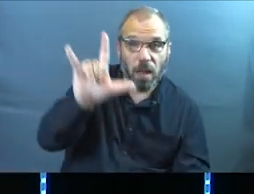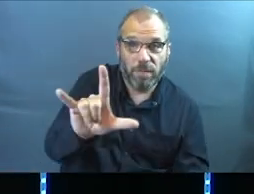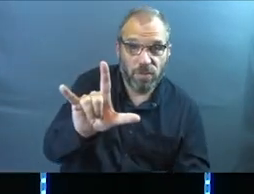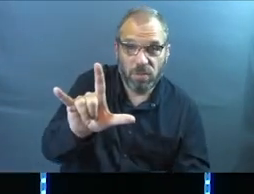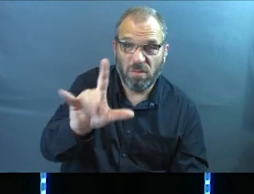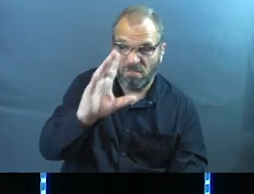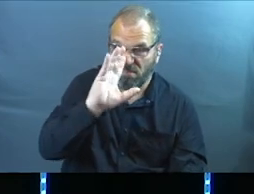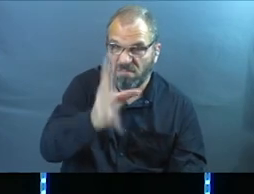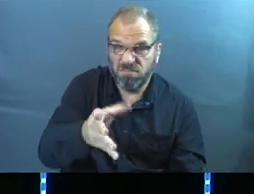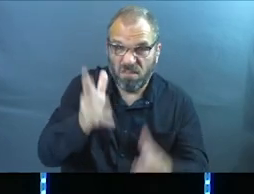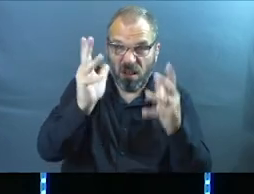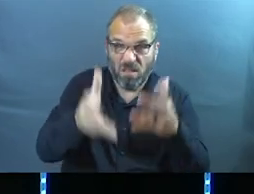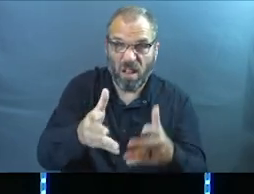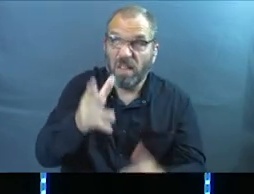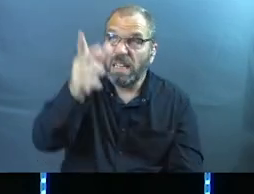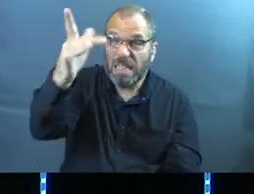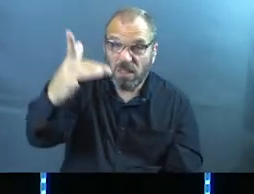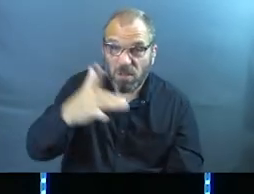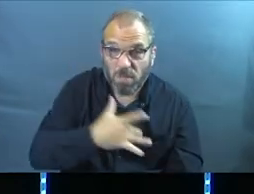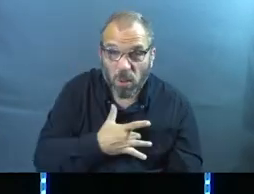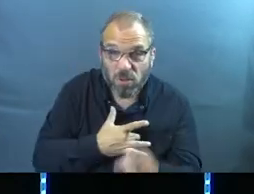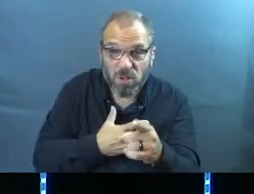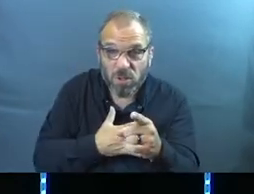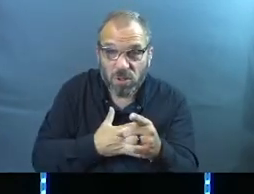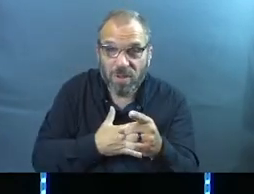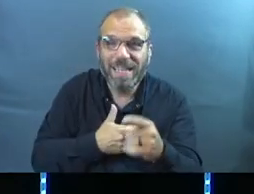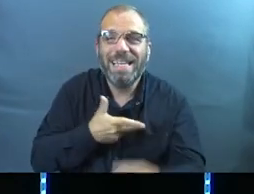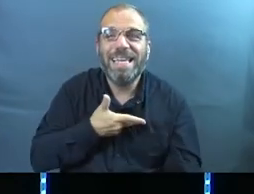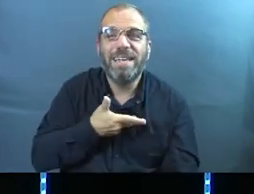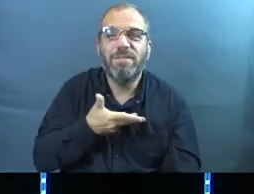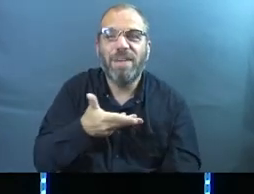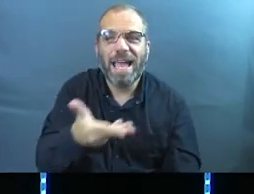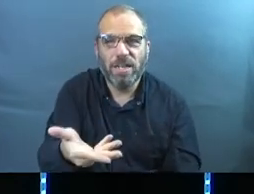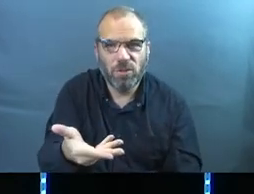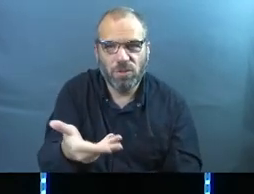The reason he spoke to you today is because he has invited you into the dance.